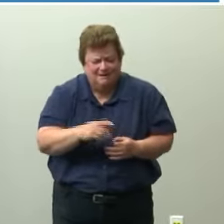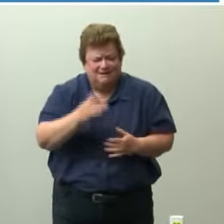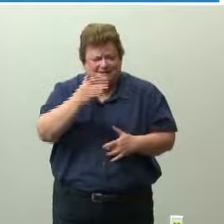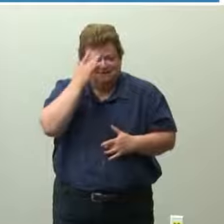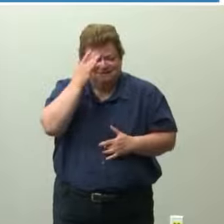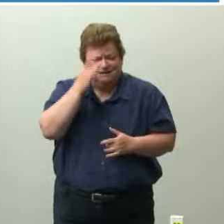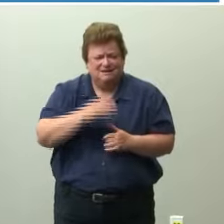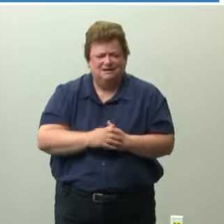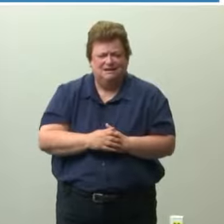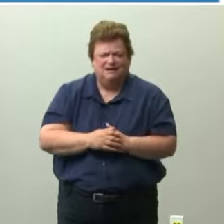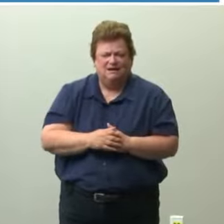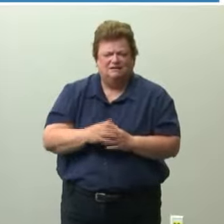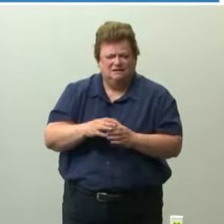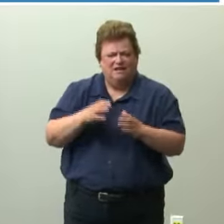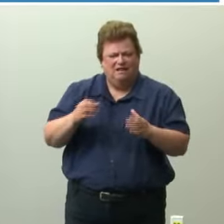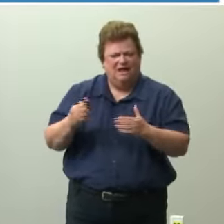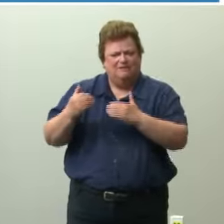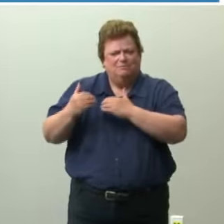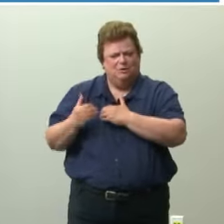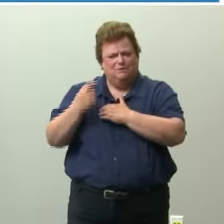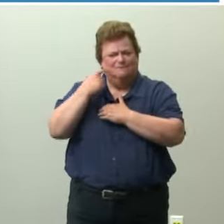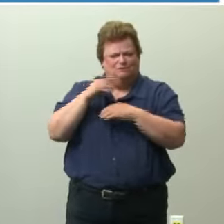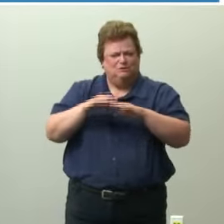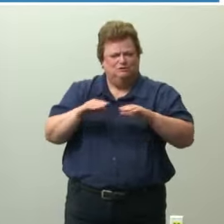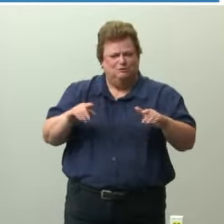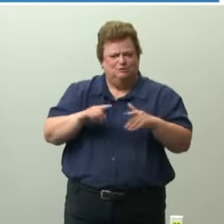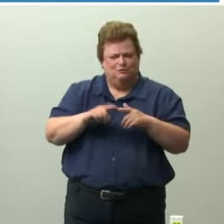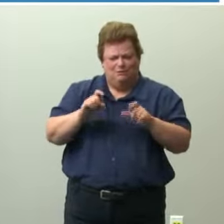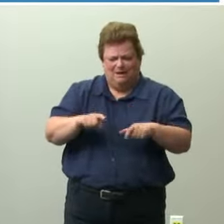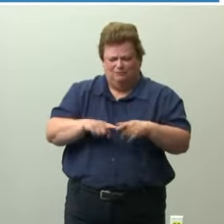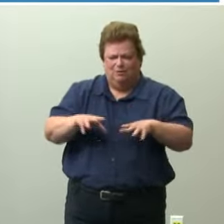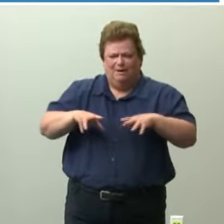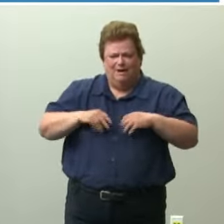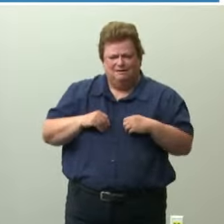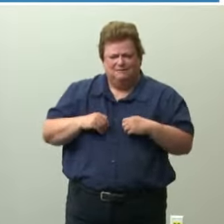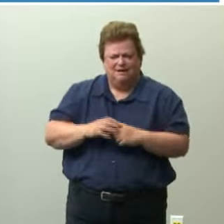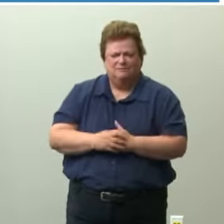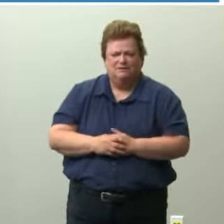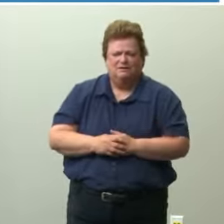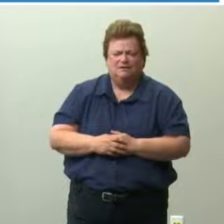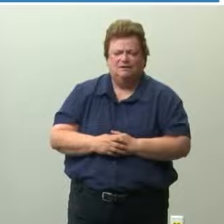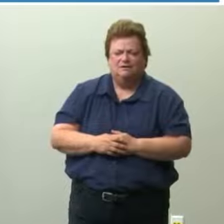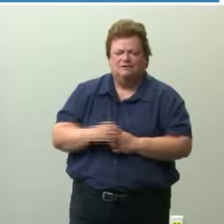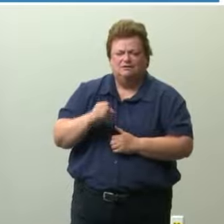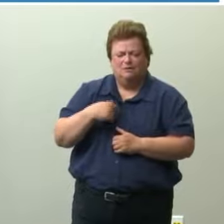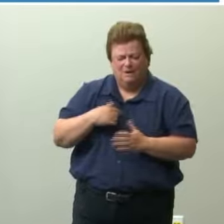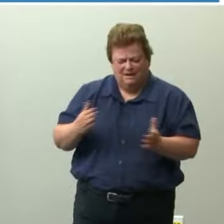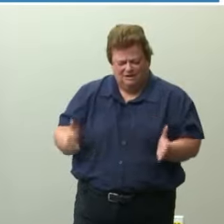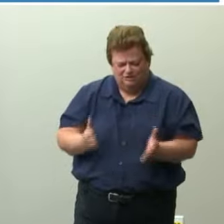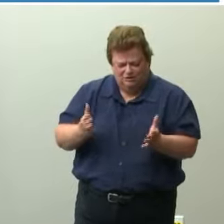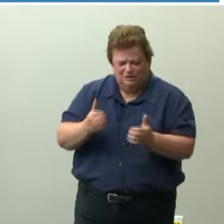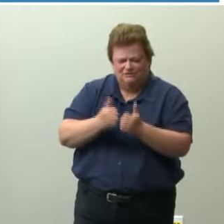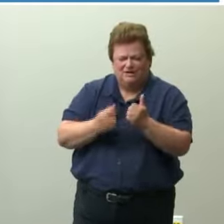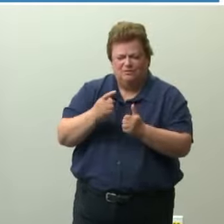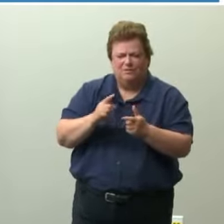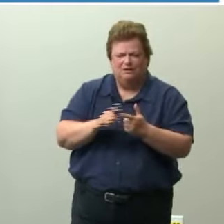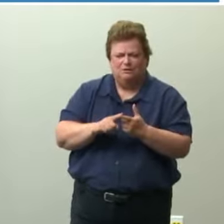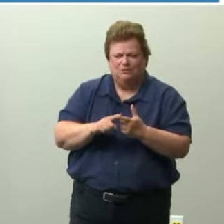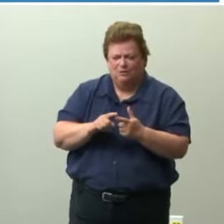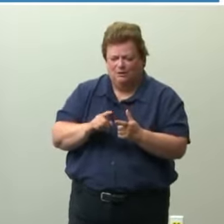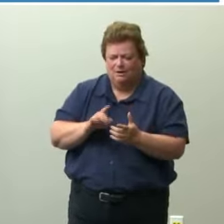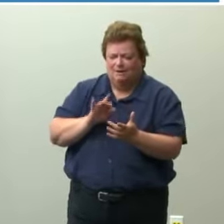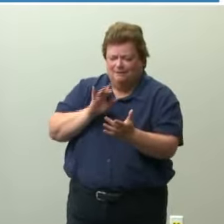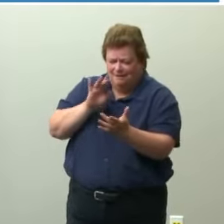sick. That's a lot of burden for them to take on, and we want to protect them from that as well. So I would encourage everyone to reach out to their